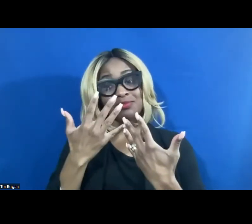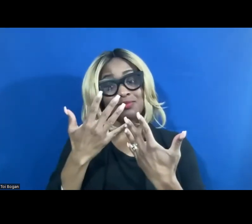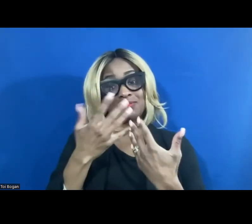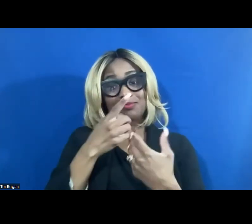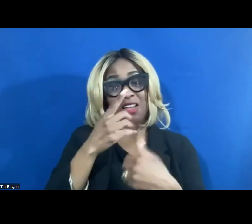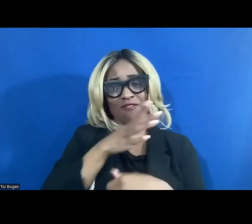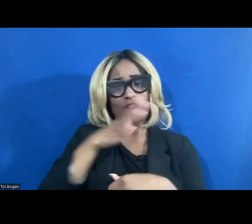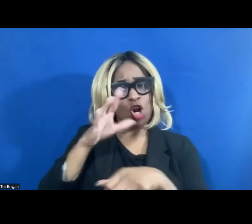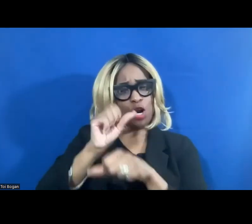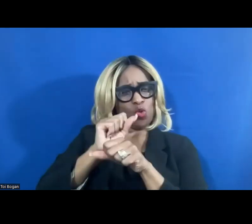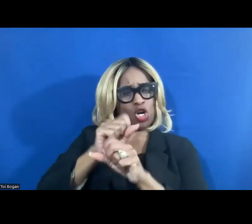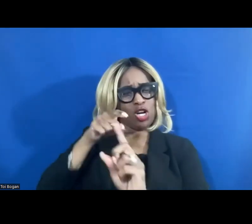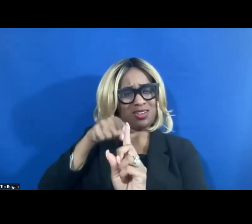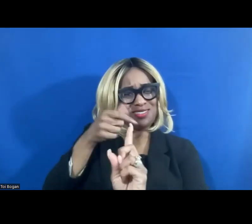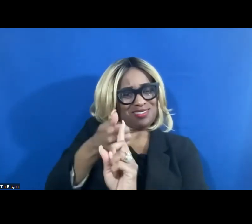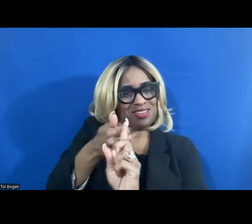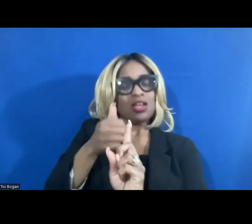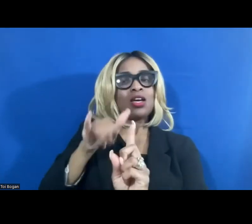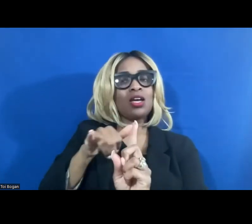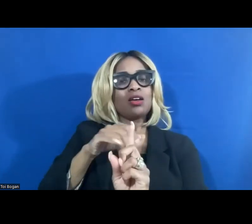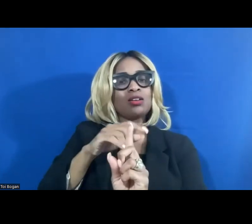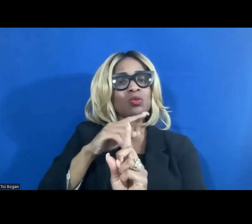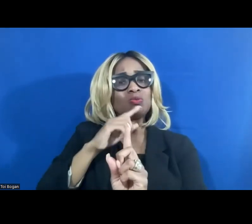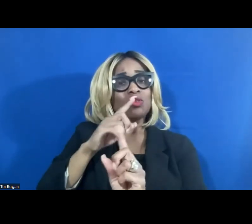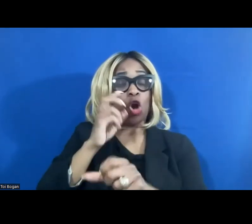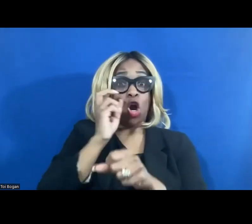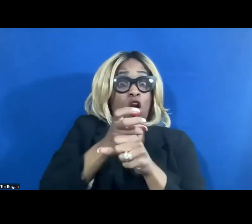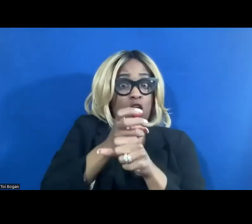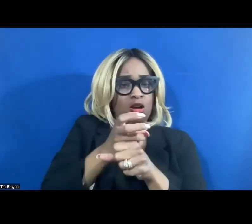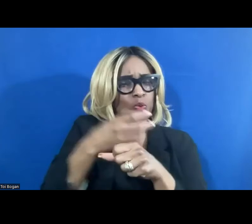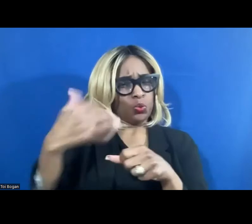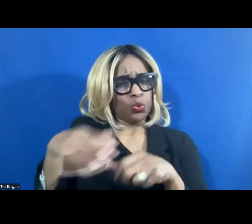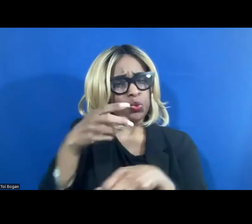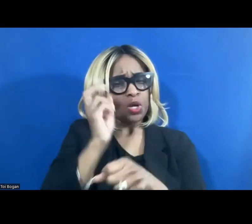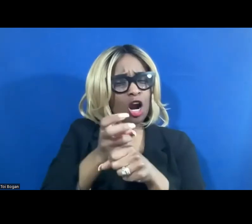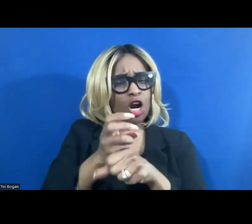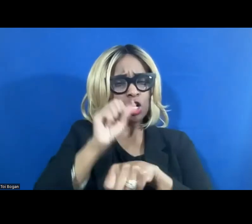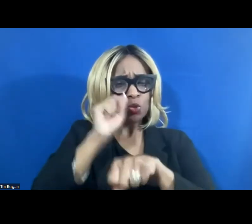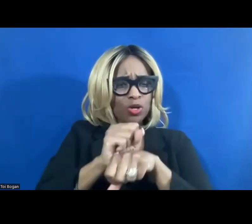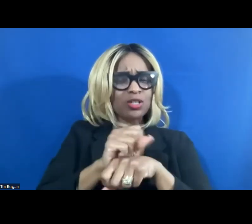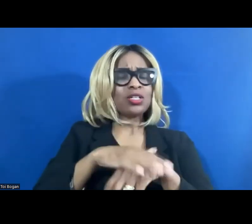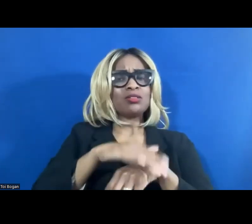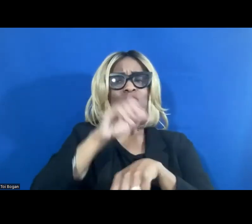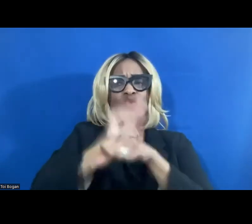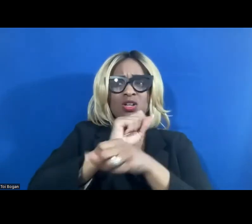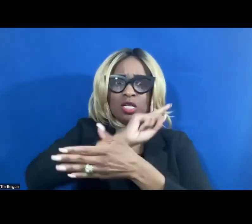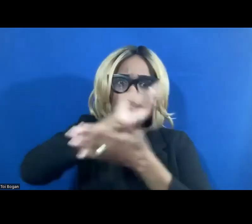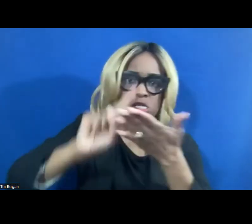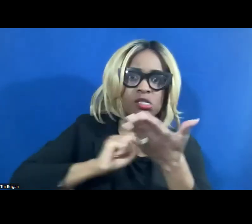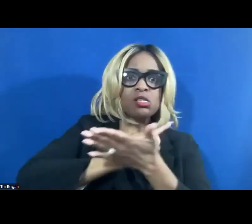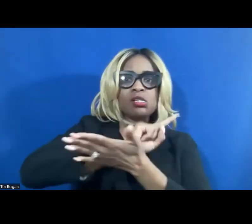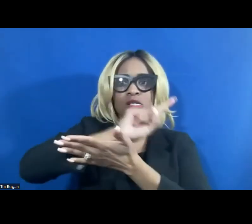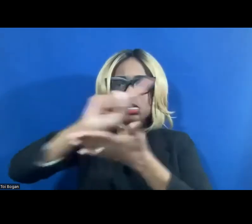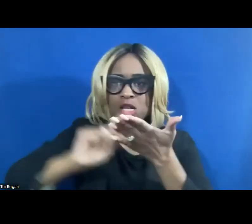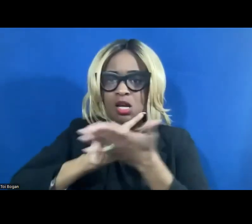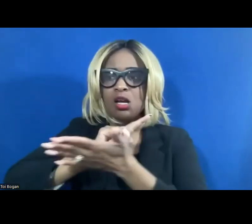farm work, this is very hard work. It is long hours. When you are in peak season